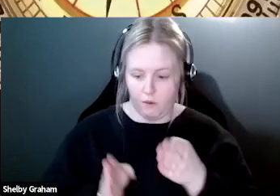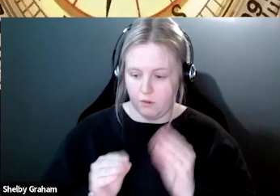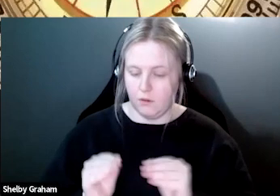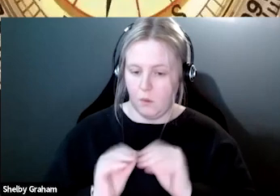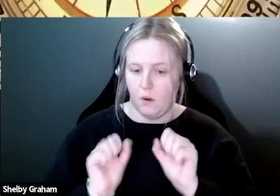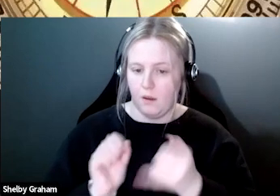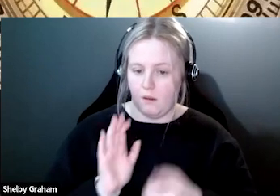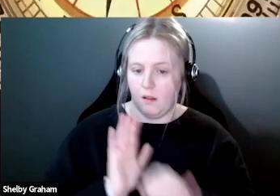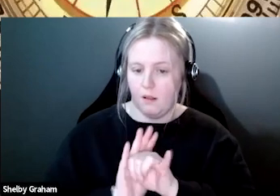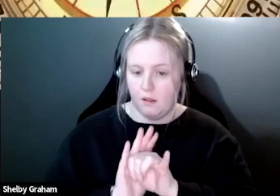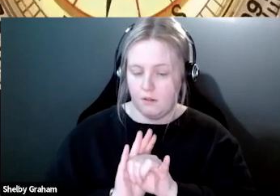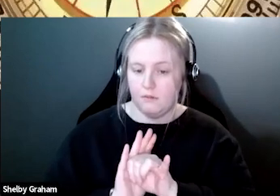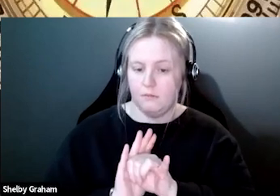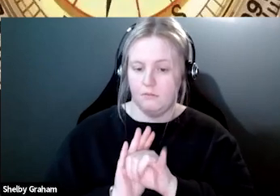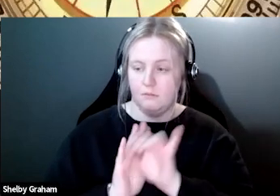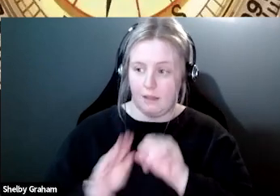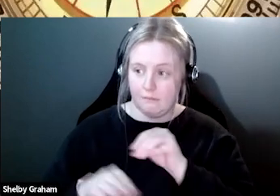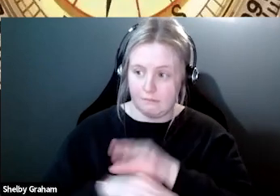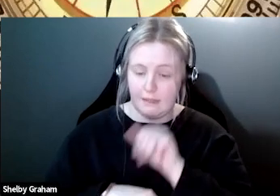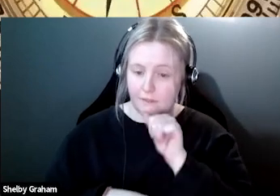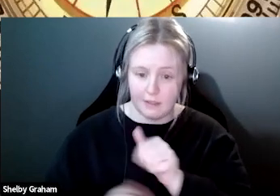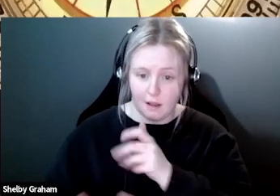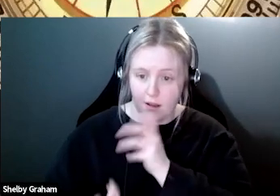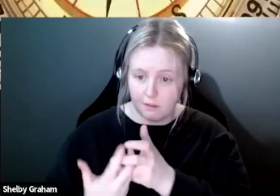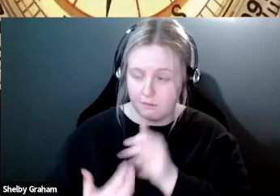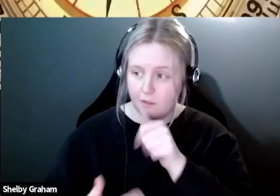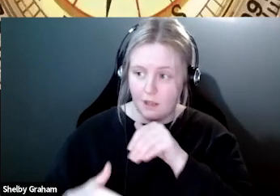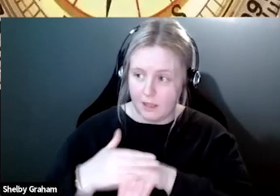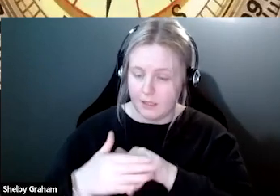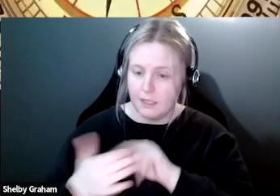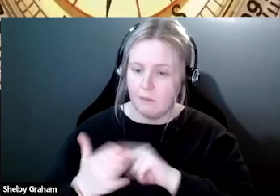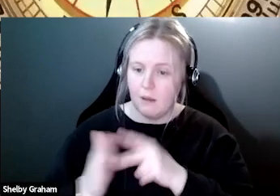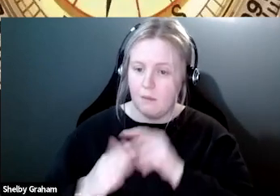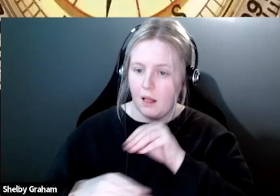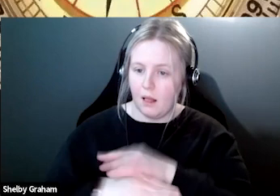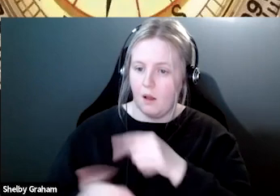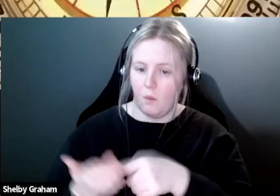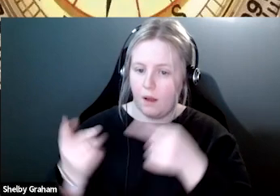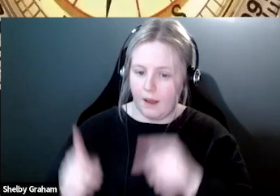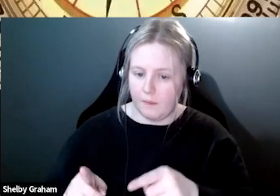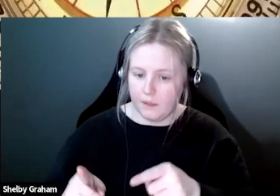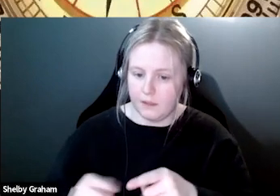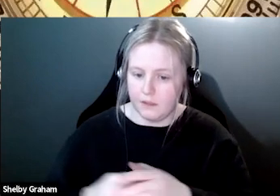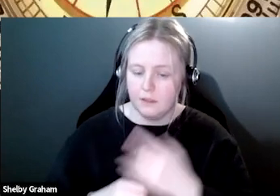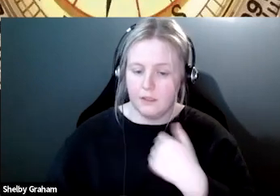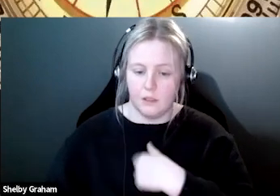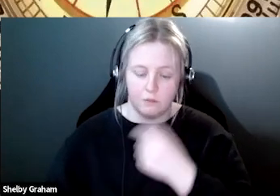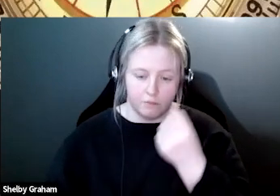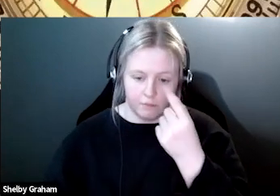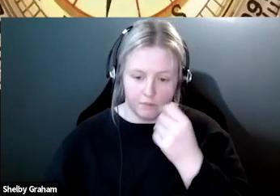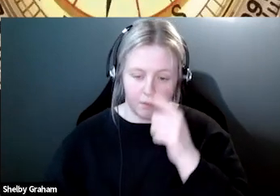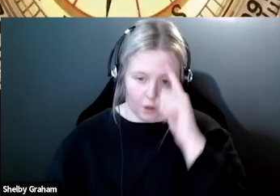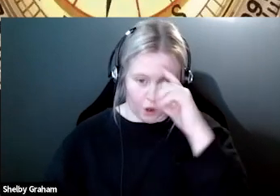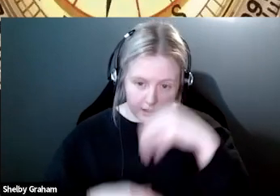recognizing the disabling effects of non-inclusive spaces. Because we know and advocate the facts that autism is not a flaw or